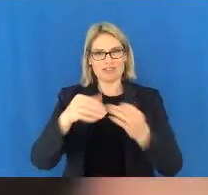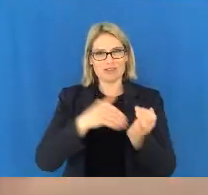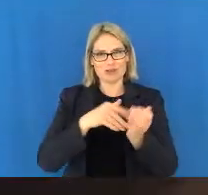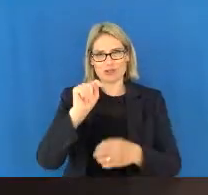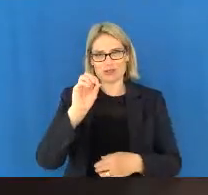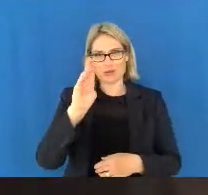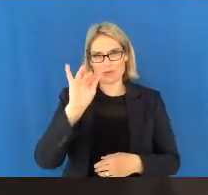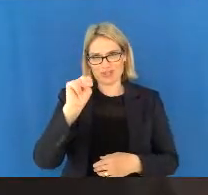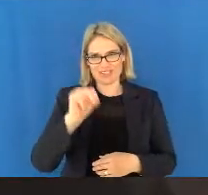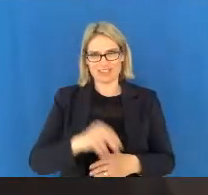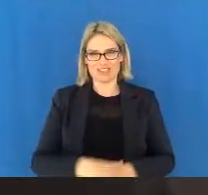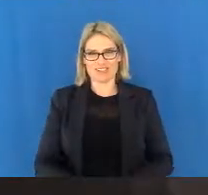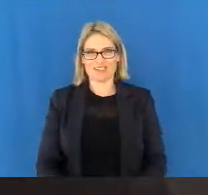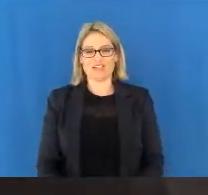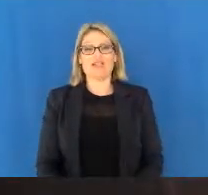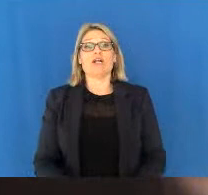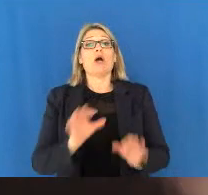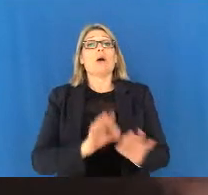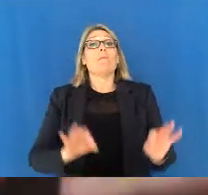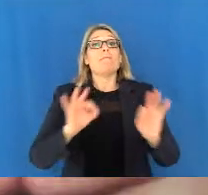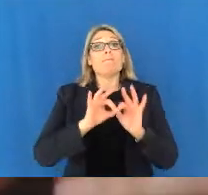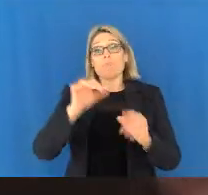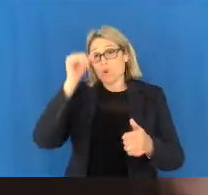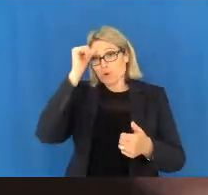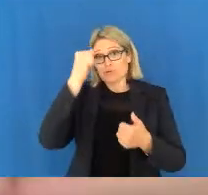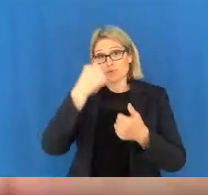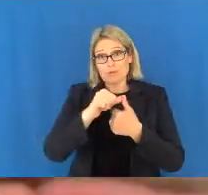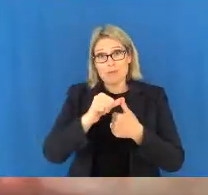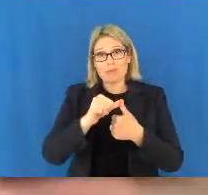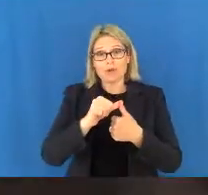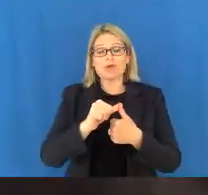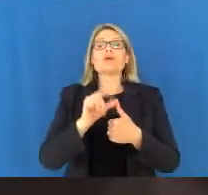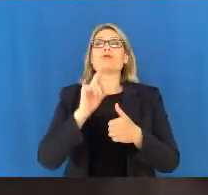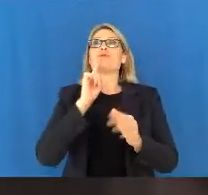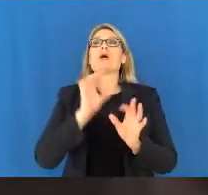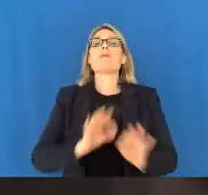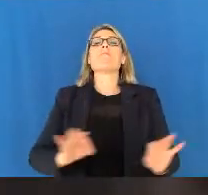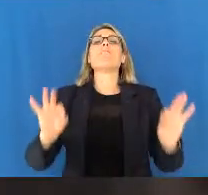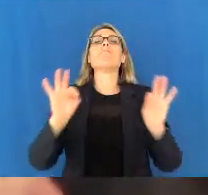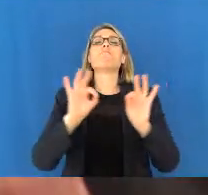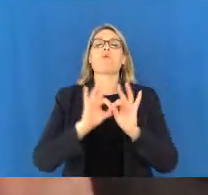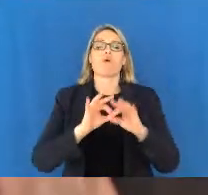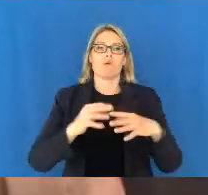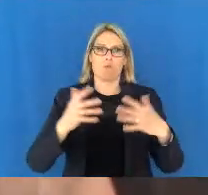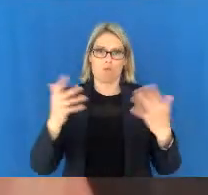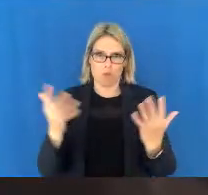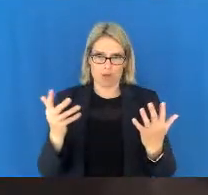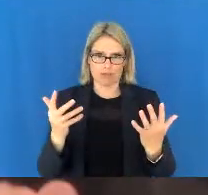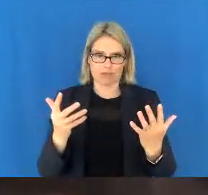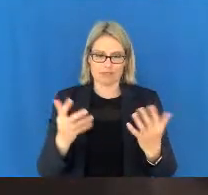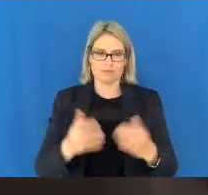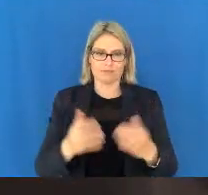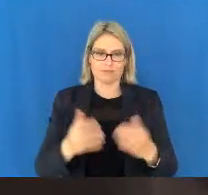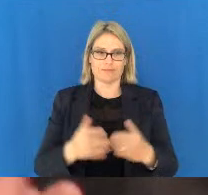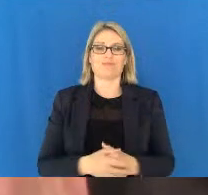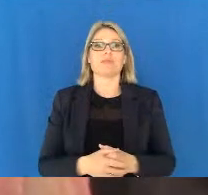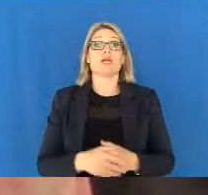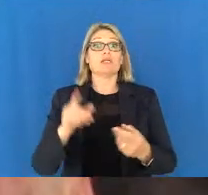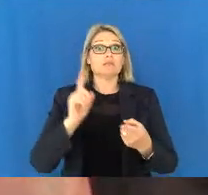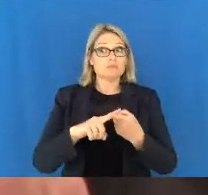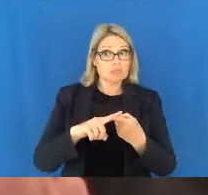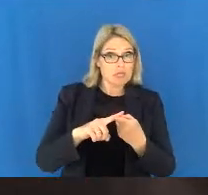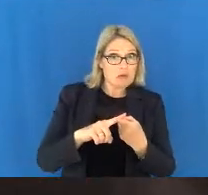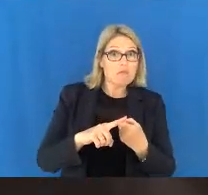important to remember, and it's very important, until we find out differently,